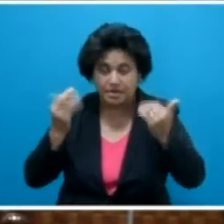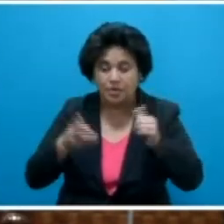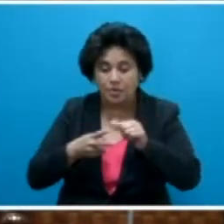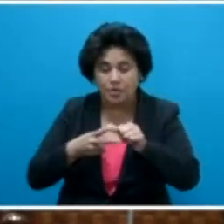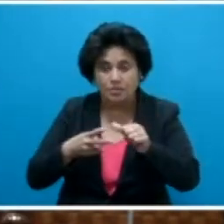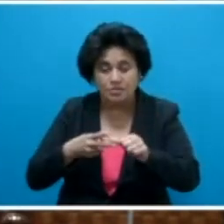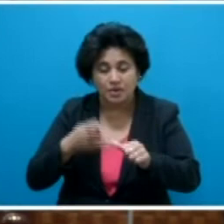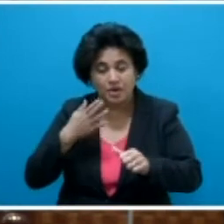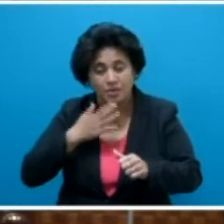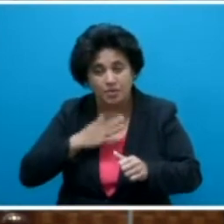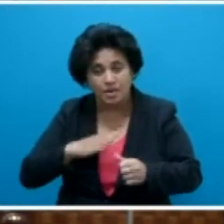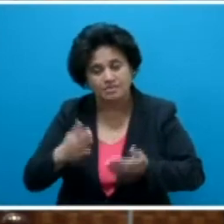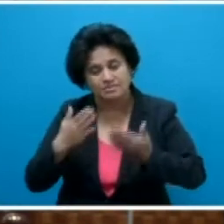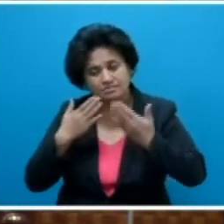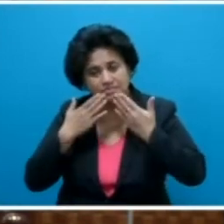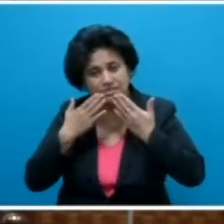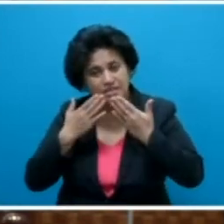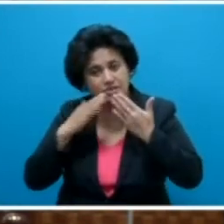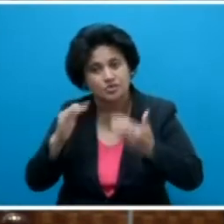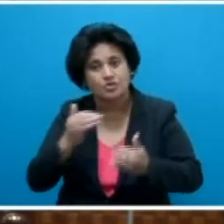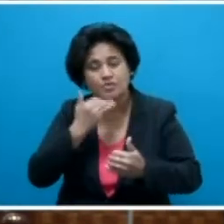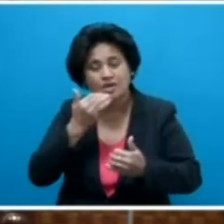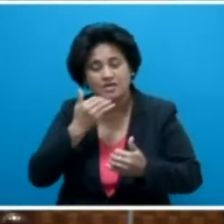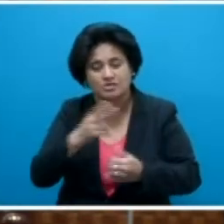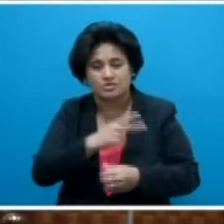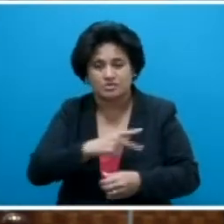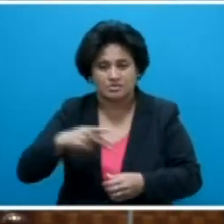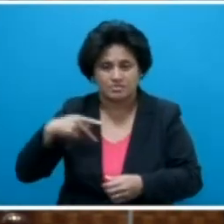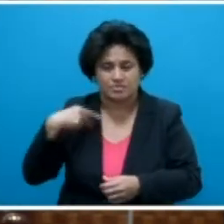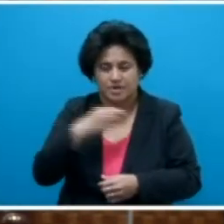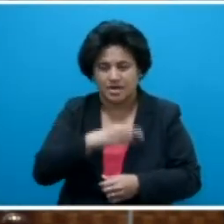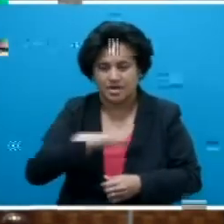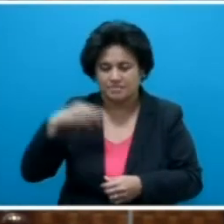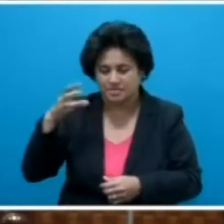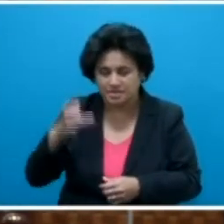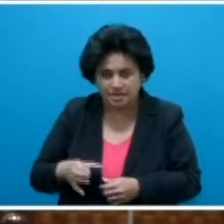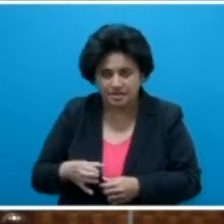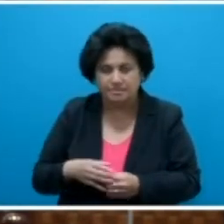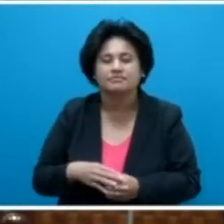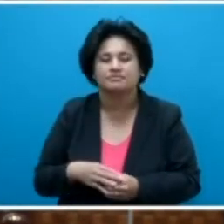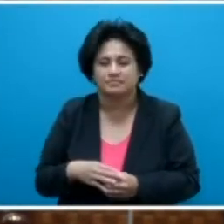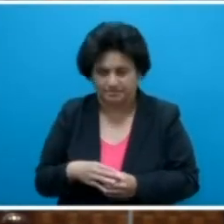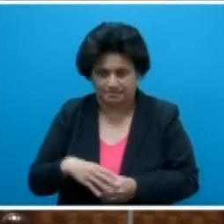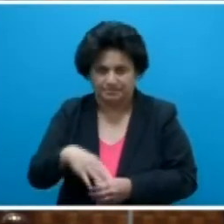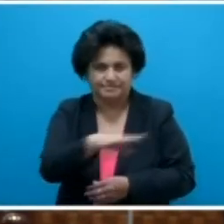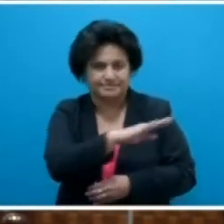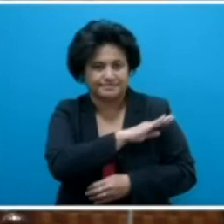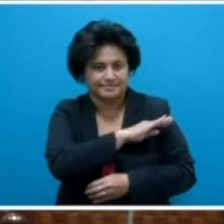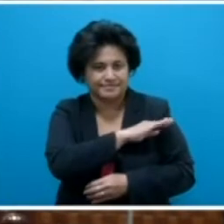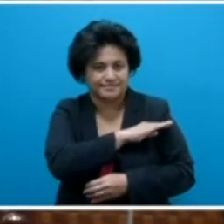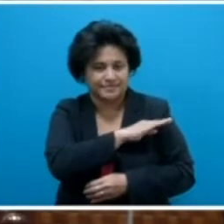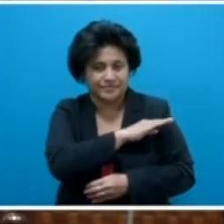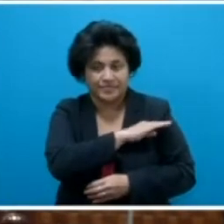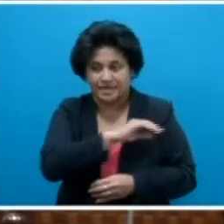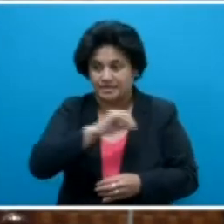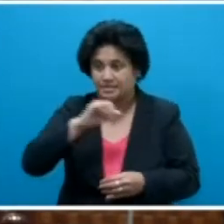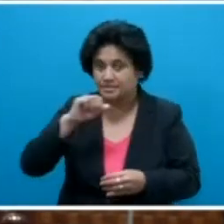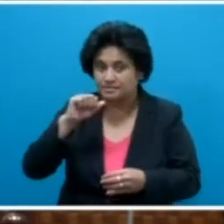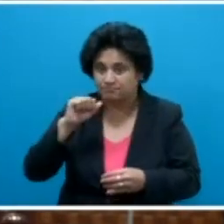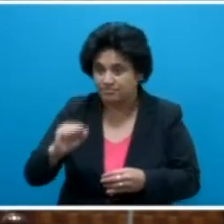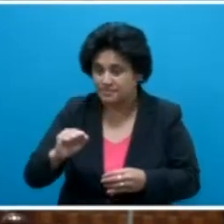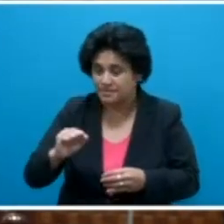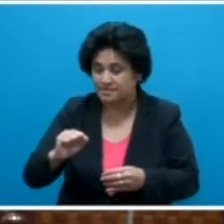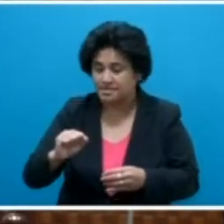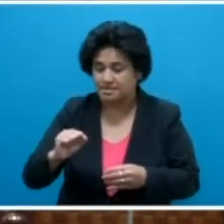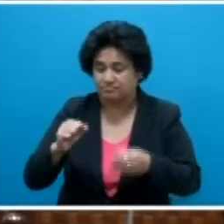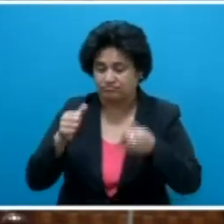most sincere gratitude to the Prime Minister, Honorable Josiah Burenge Bainimarama, for his unparalleled